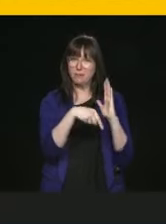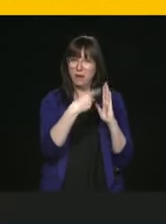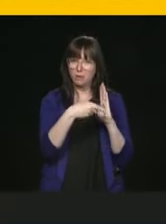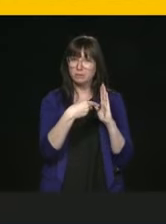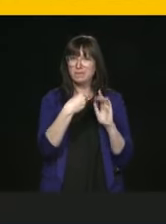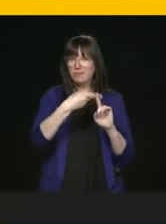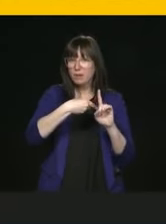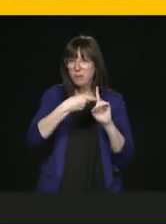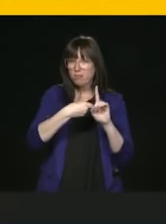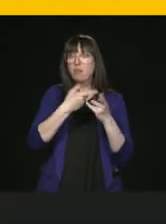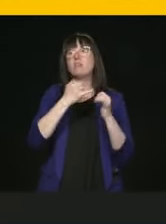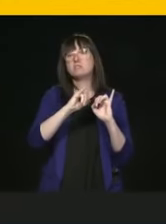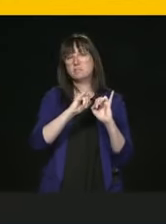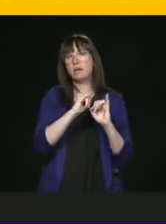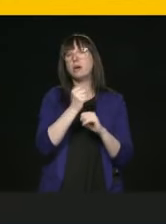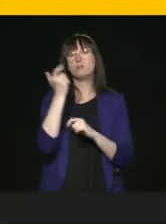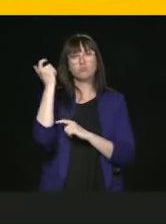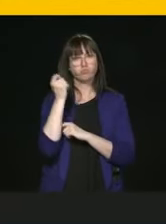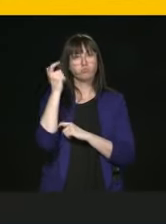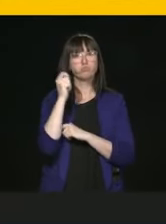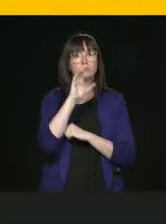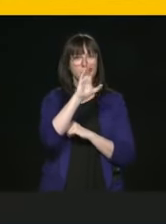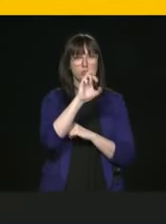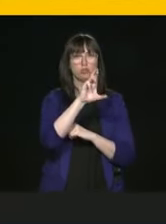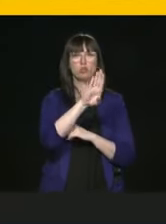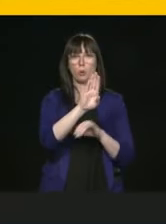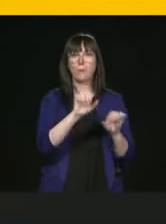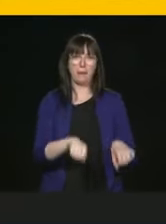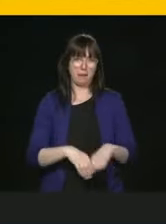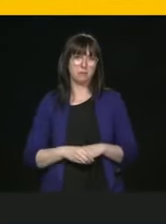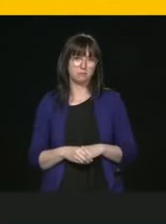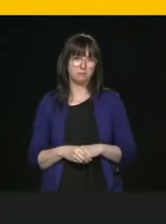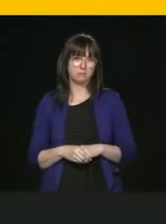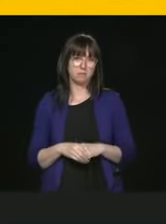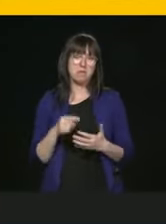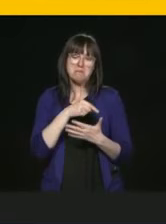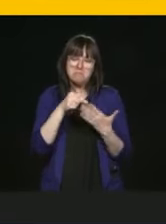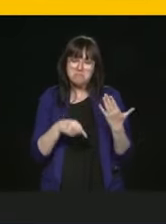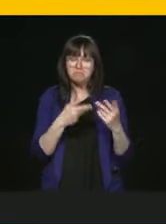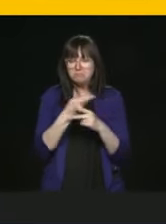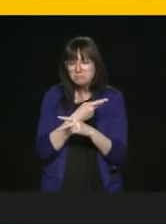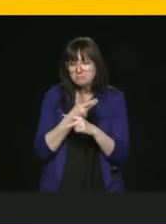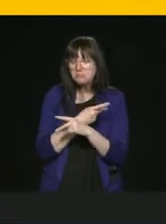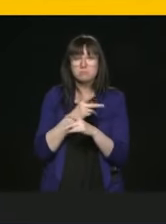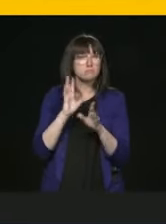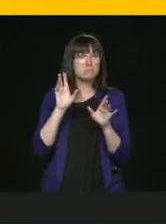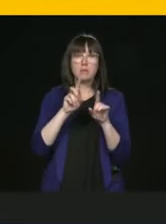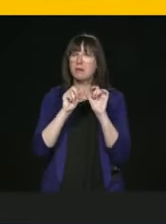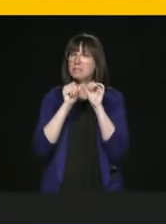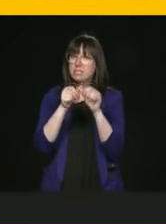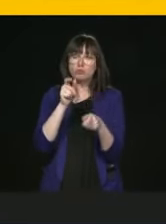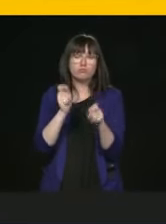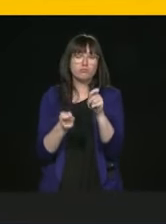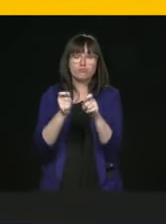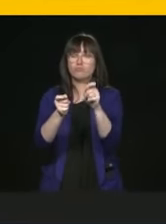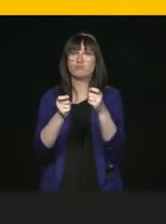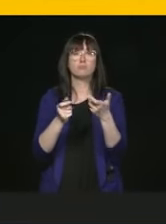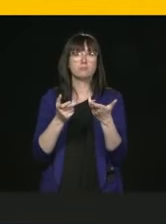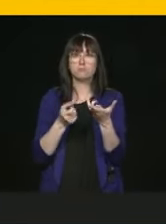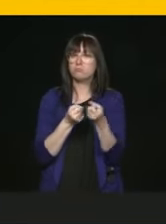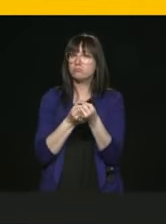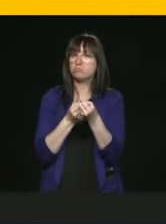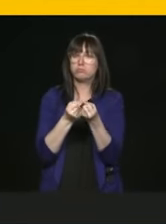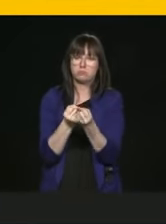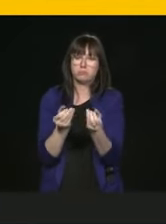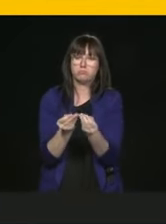month can still receive the CERB. These are the kinds of things that we're looking at, and we're continuing to move forward on getting the help